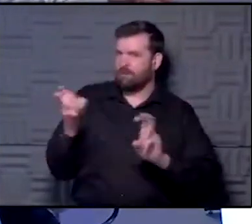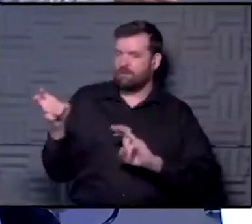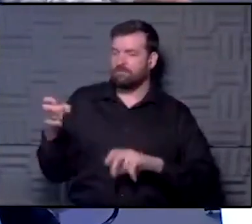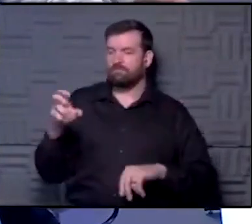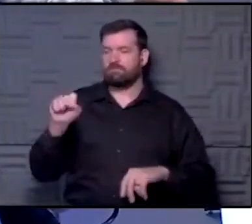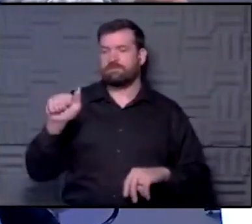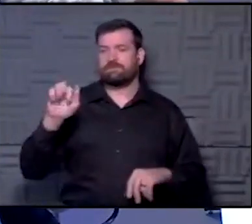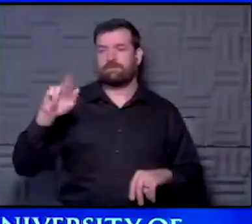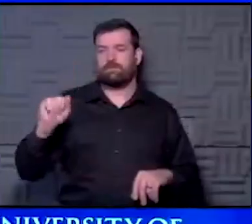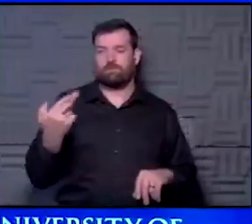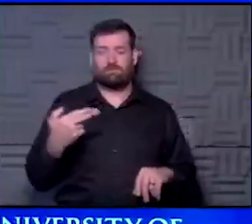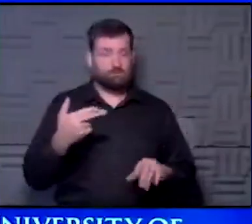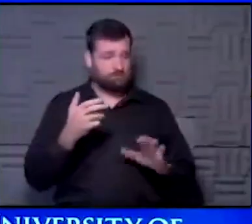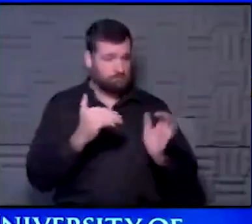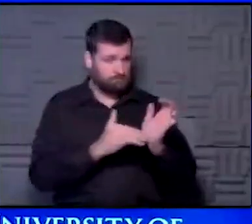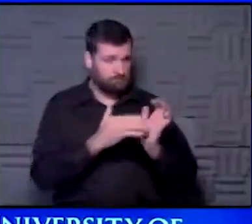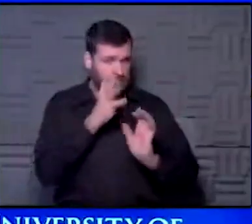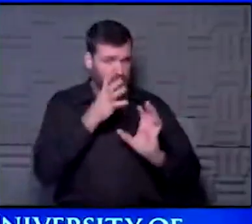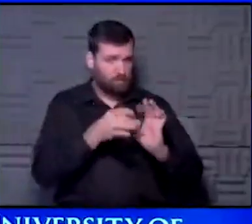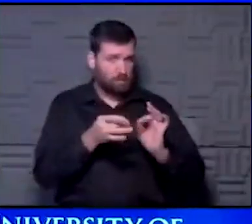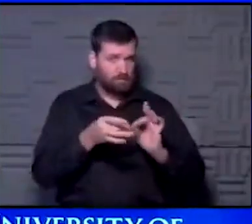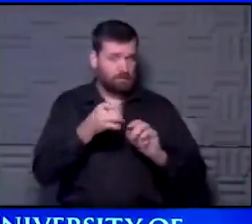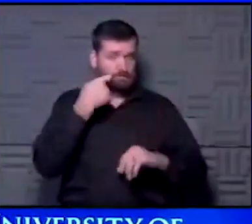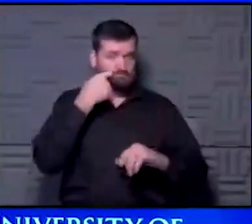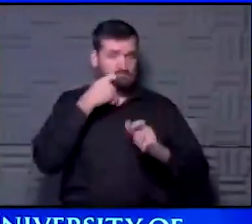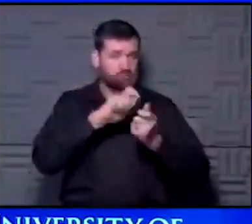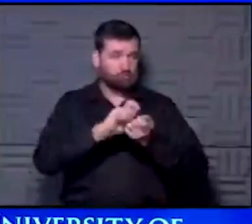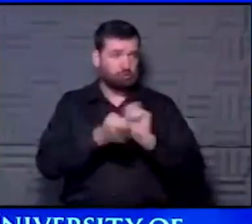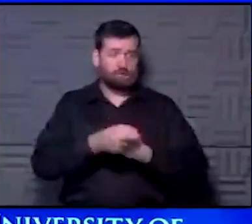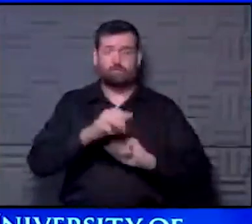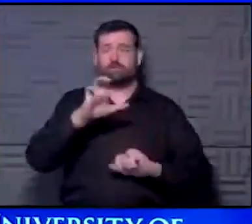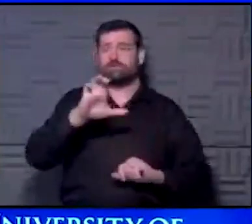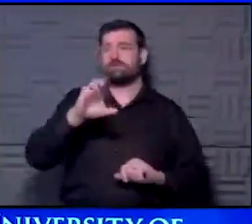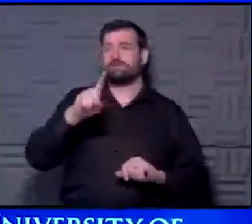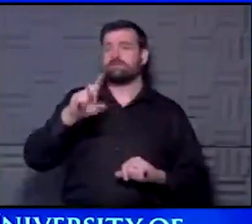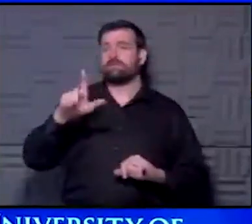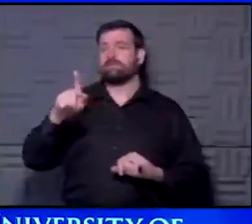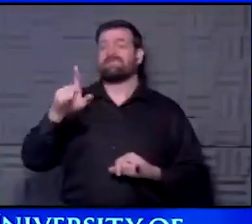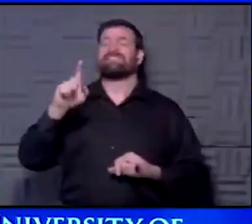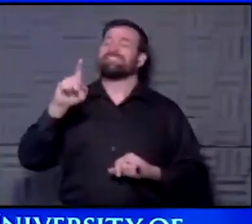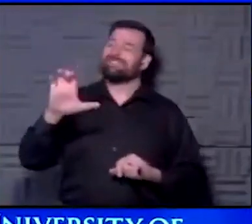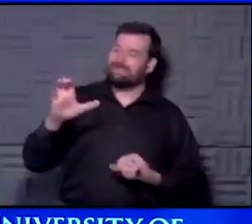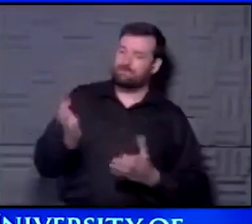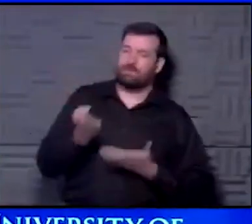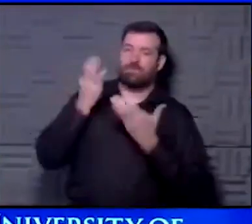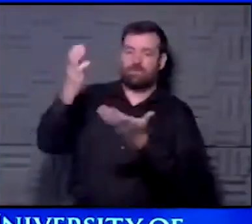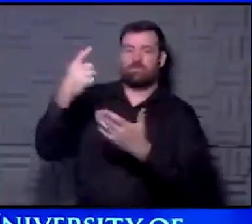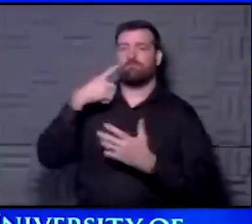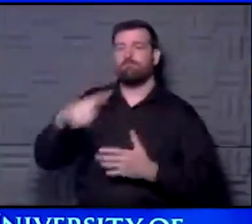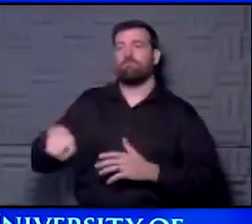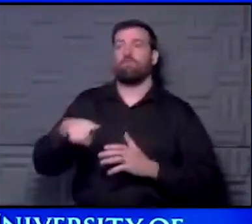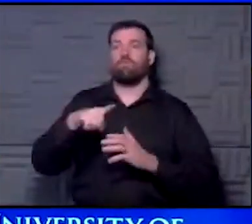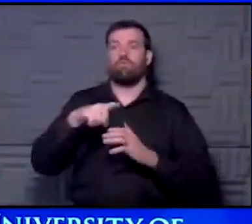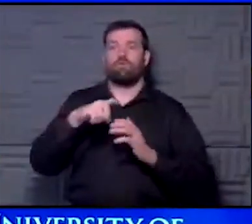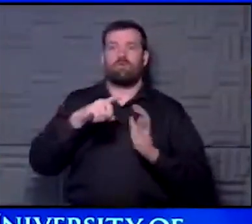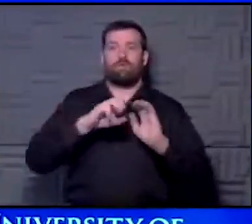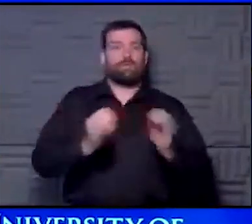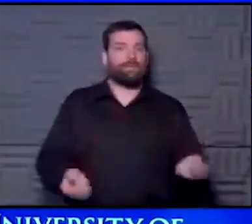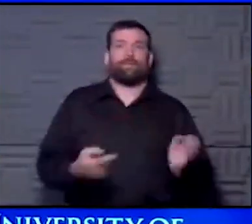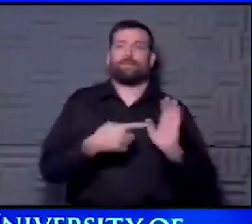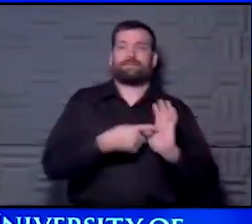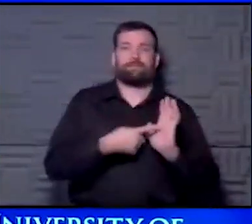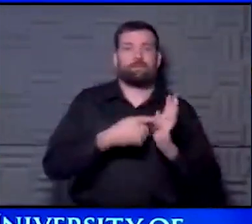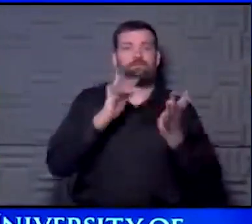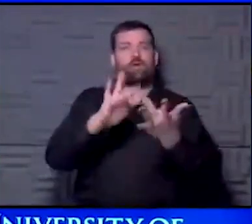wants to know if the doctors would comment on the recent change in the CDC guidelines for testing close asymptomatic contacts